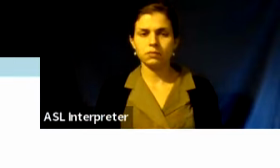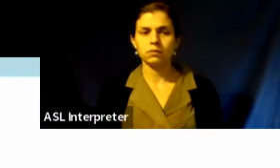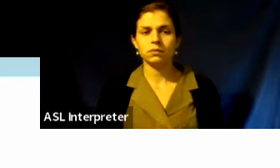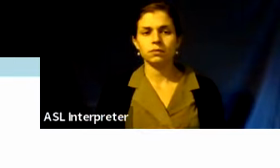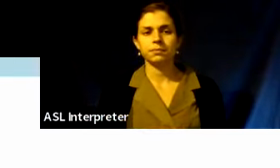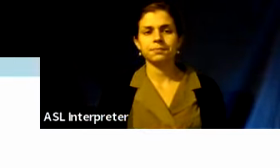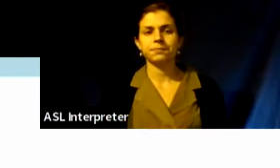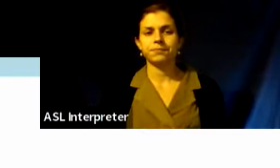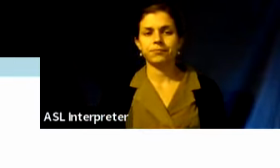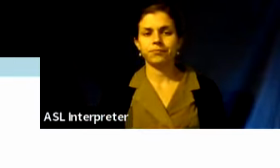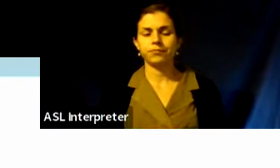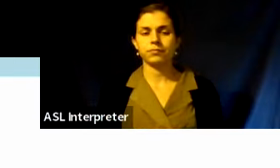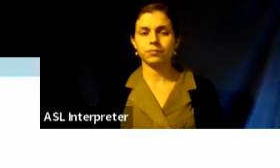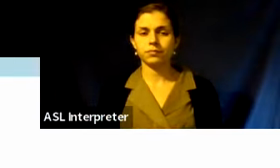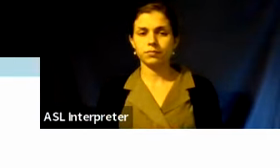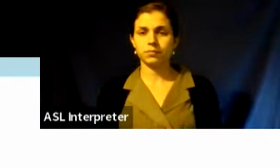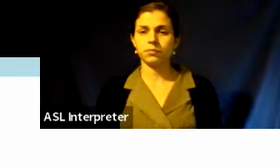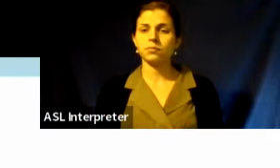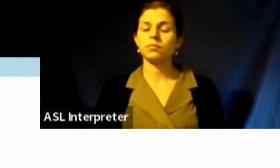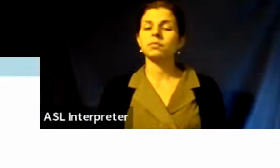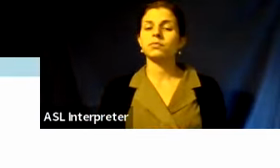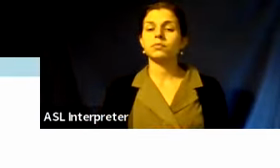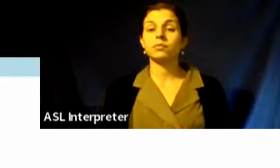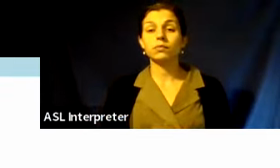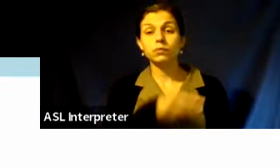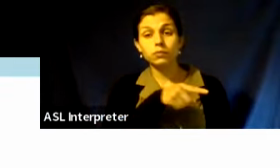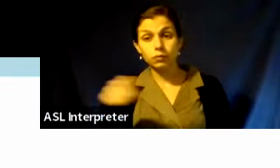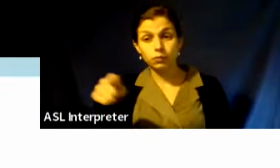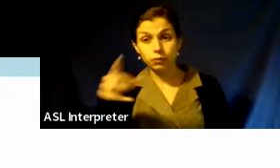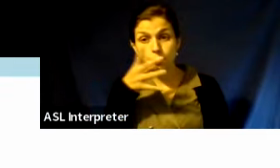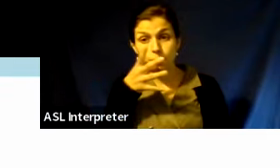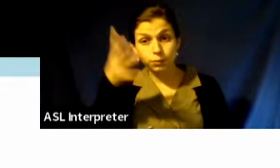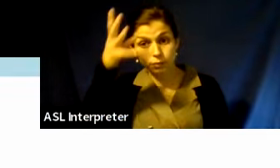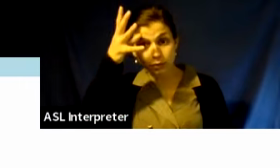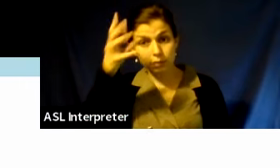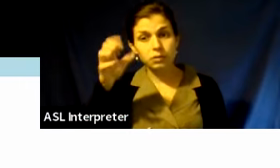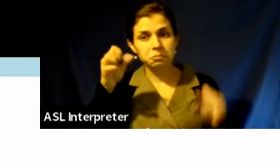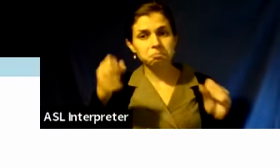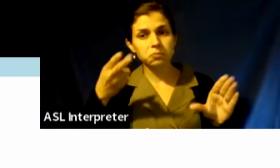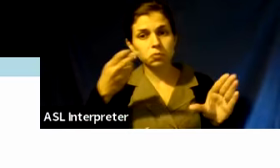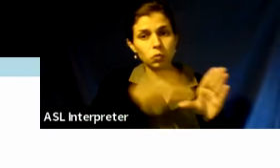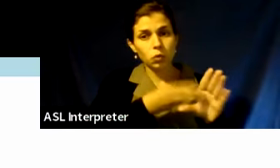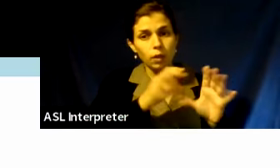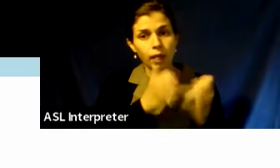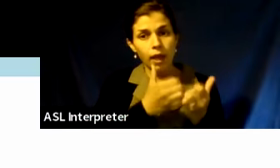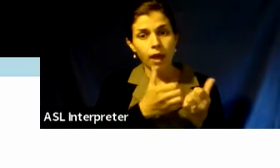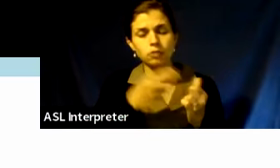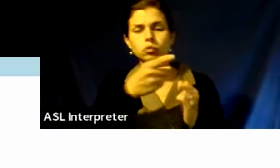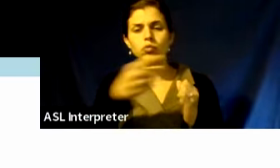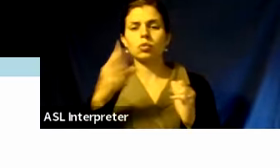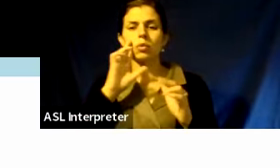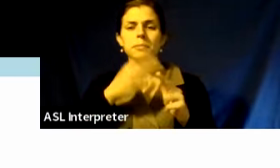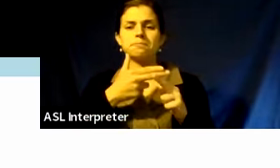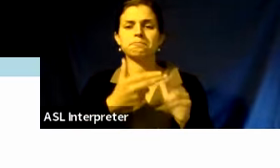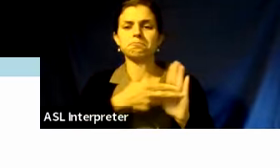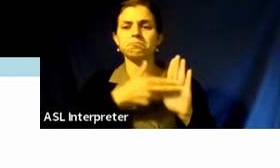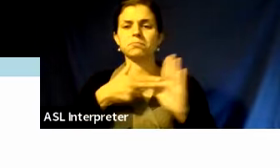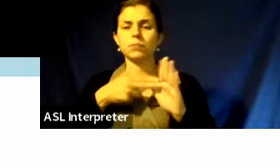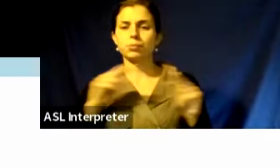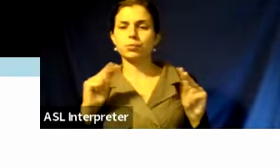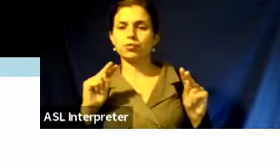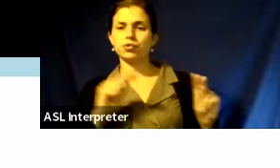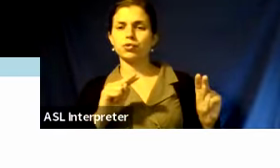As a parent, you're able to join Canvas as an observer to track your students' assignments